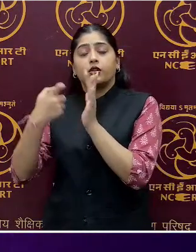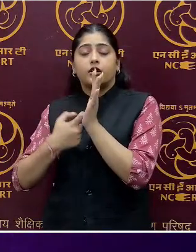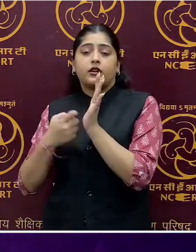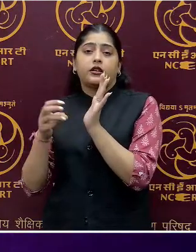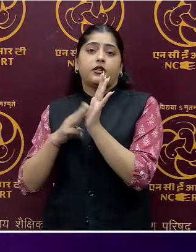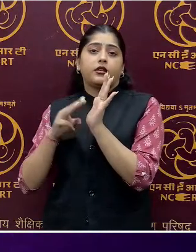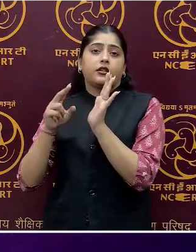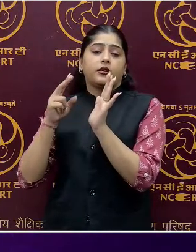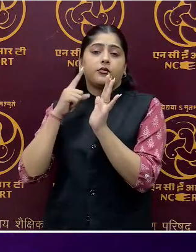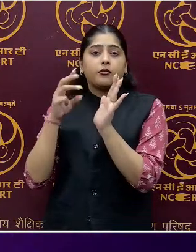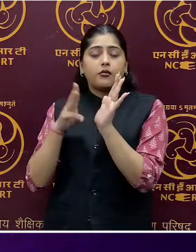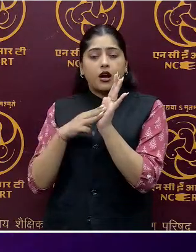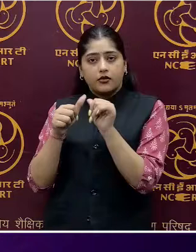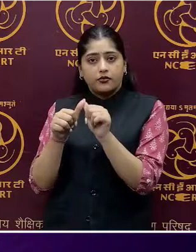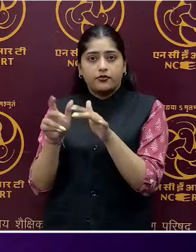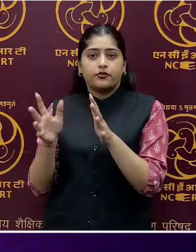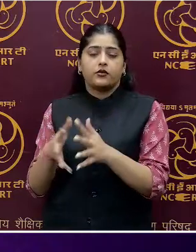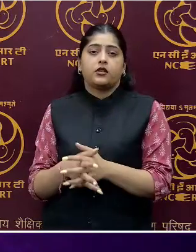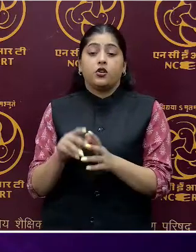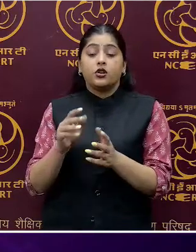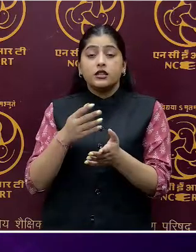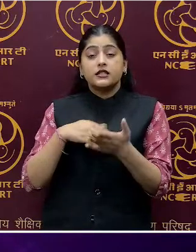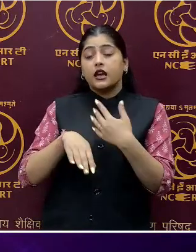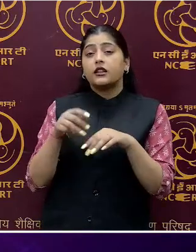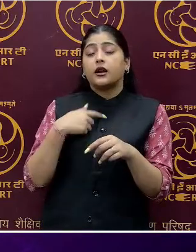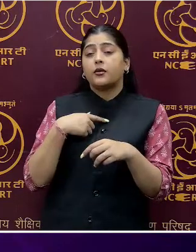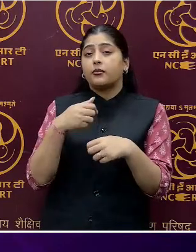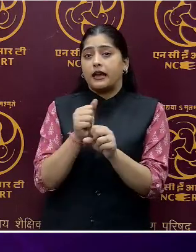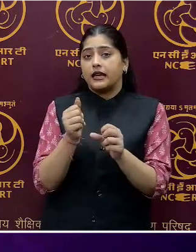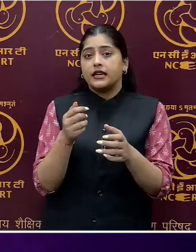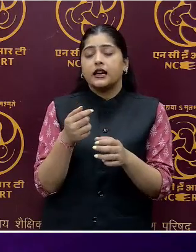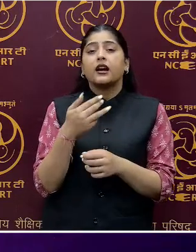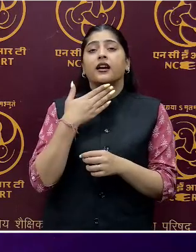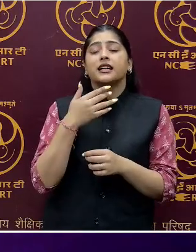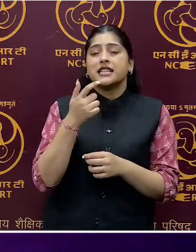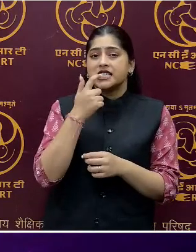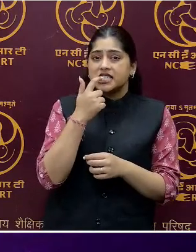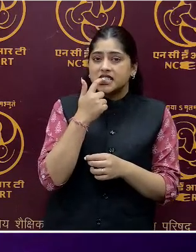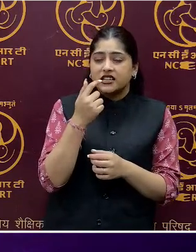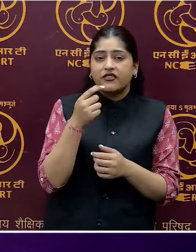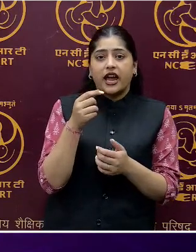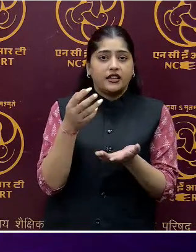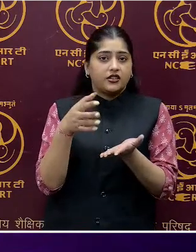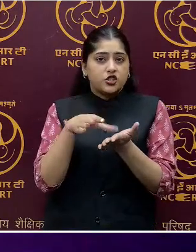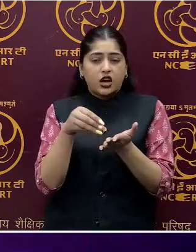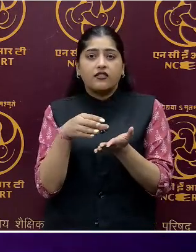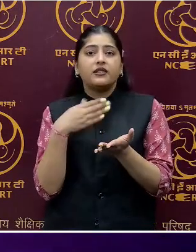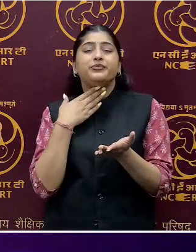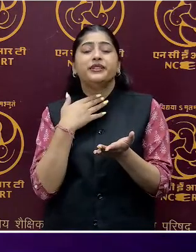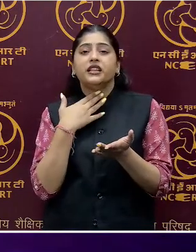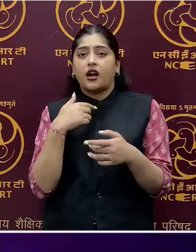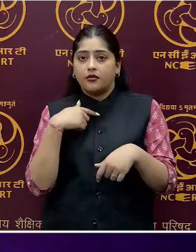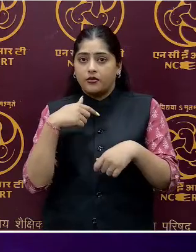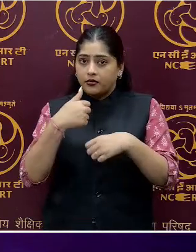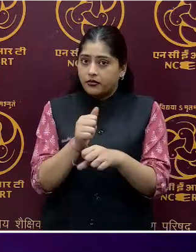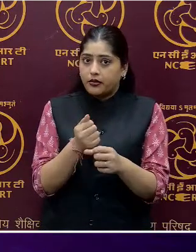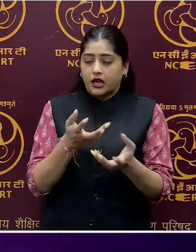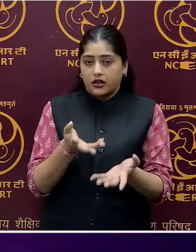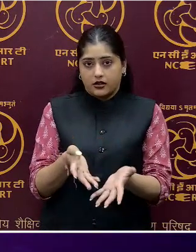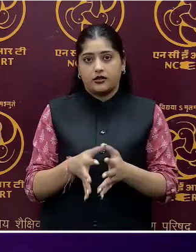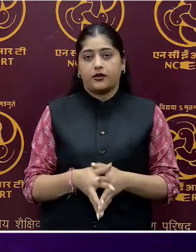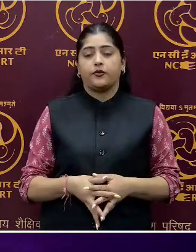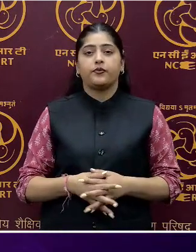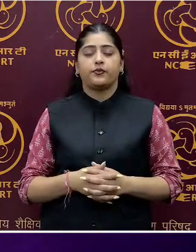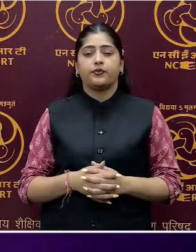a handi with the kheer in it. This is very quite famous, that on the day of eve Purnima. of Sharad Purnima,